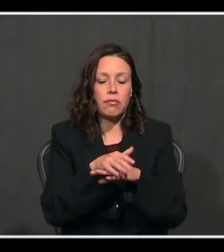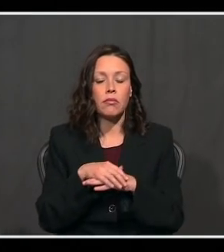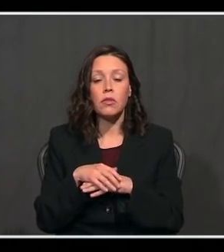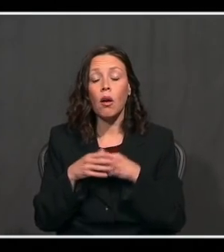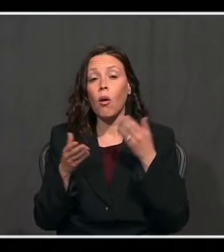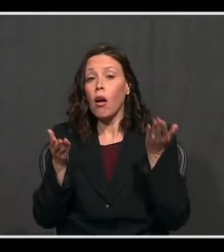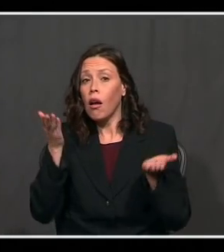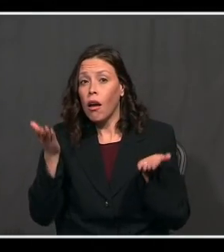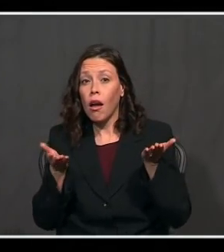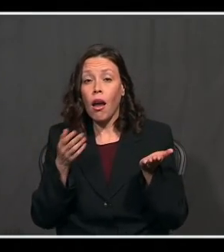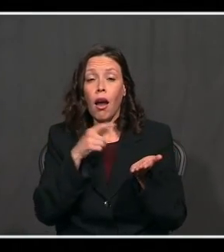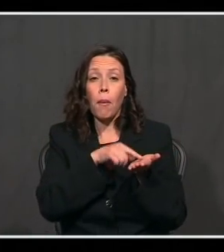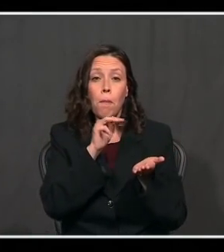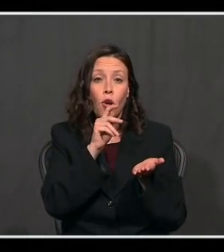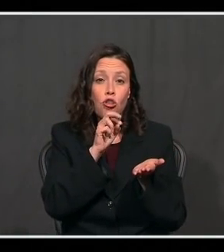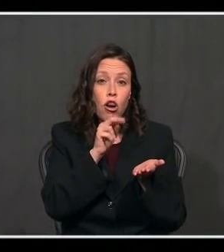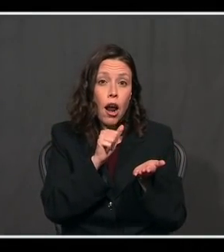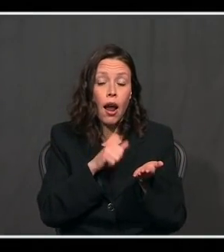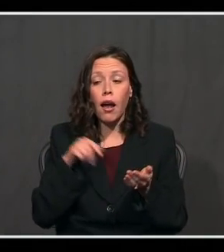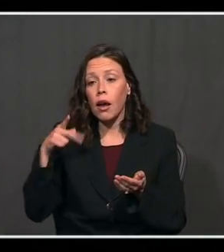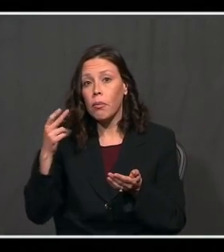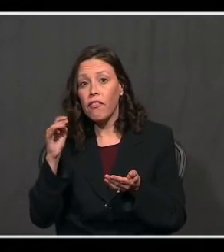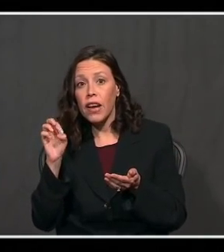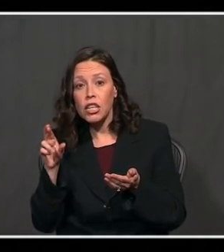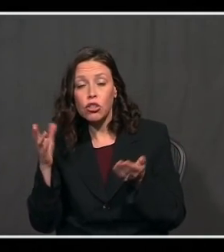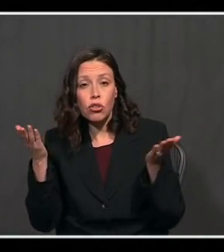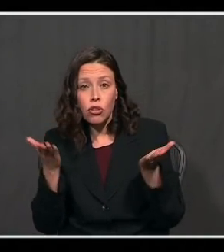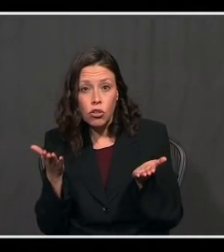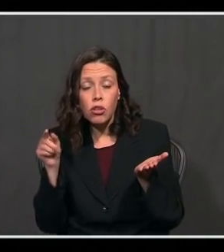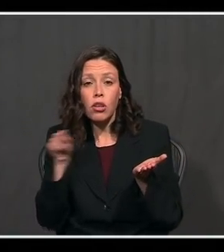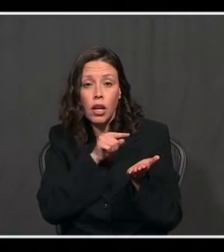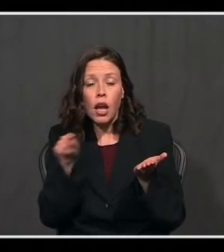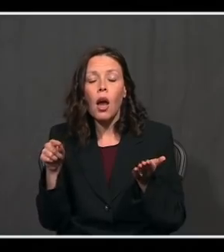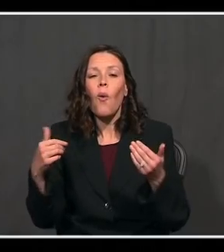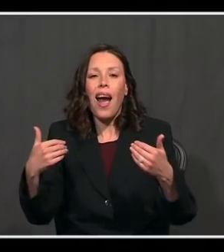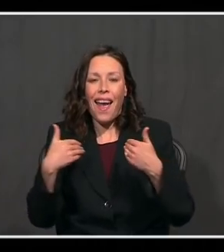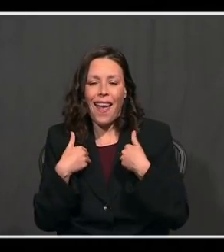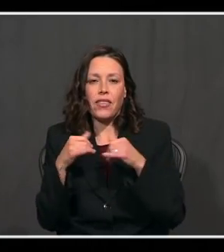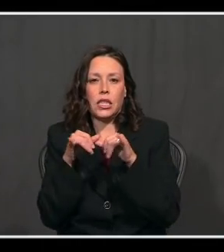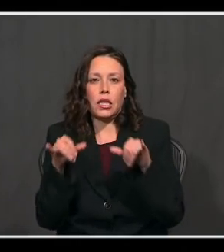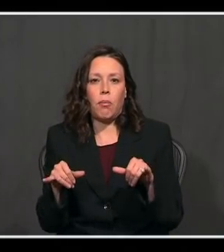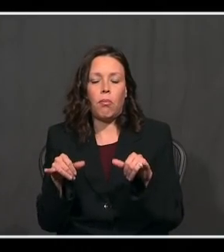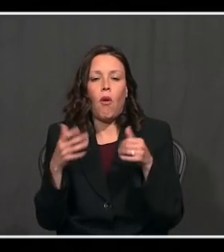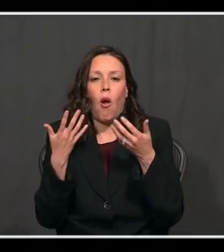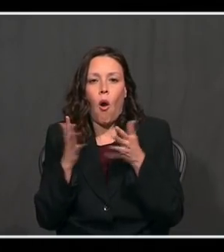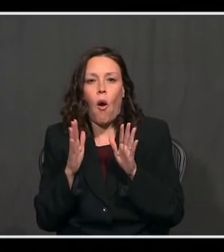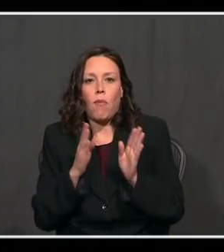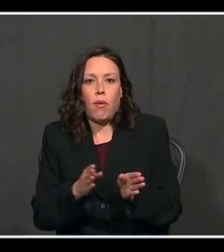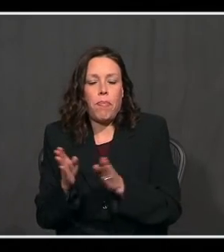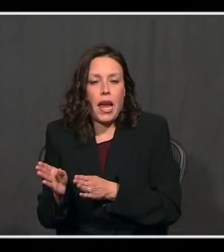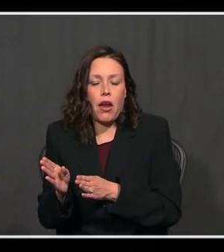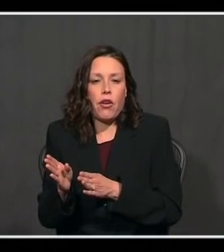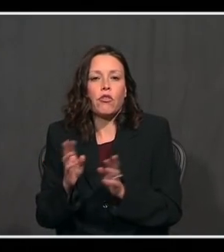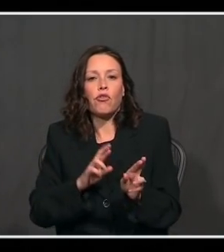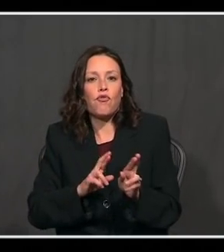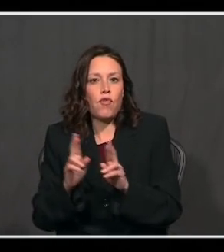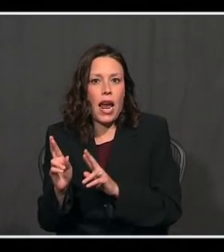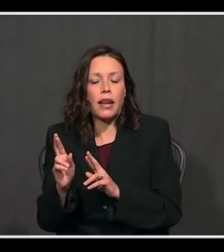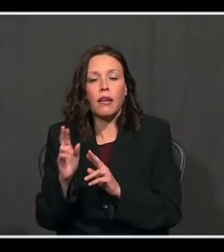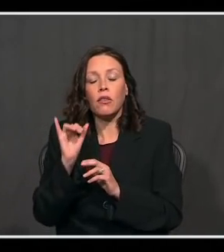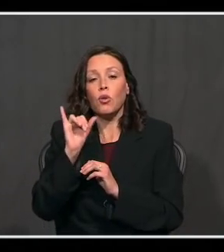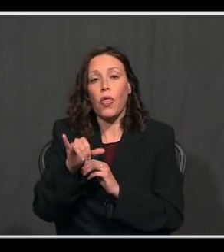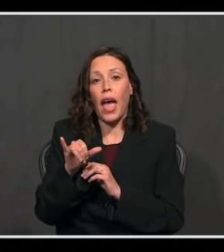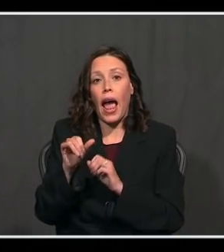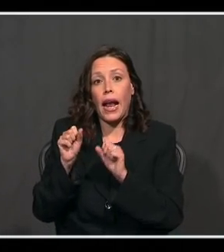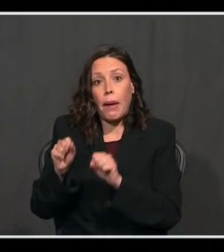or Moderna, right, our capability and capacity is something that